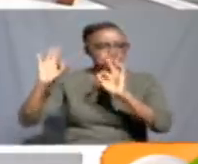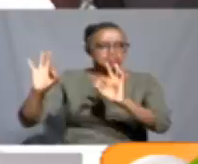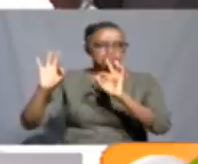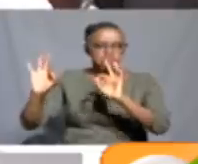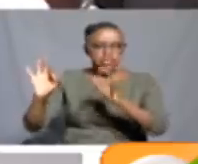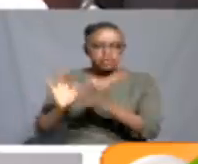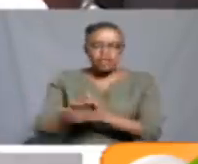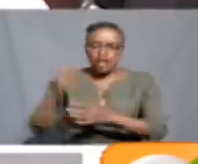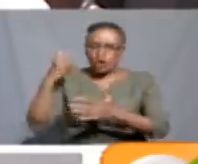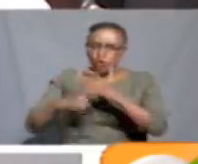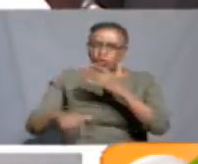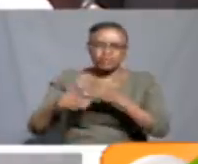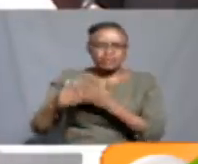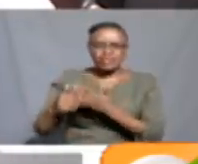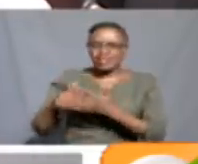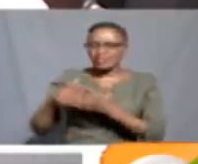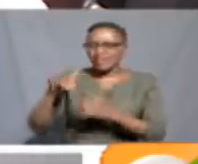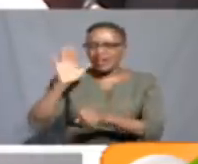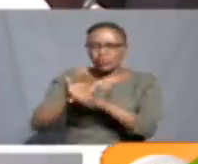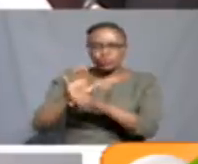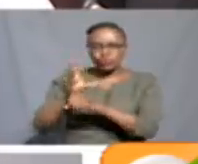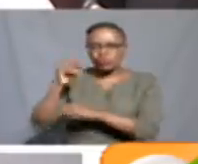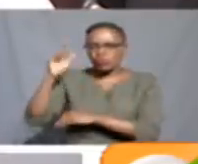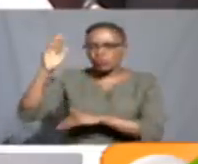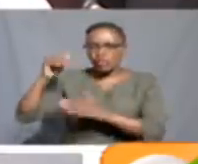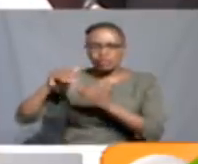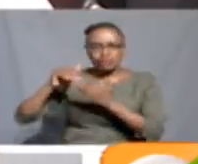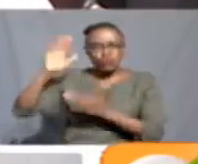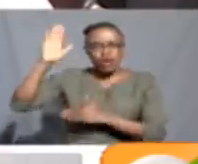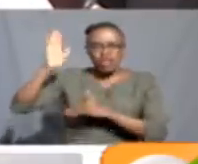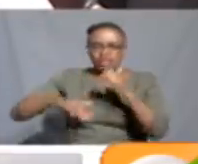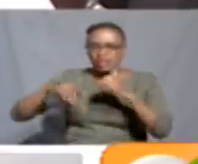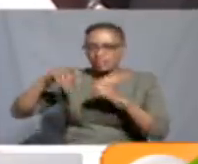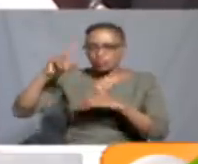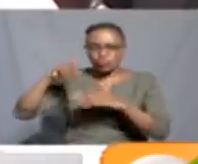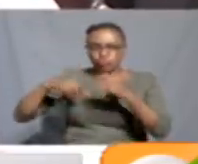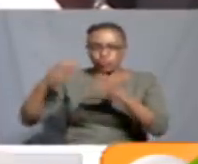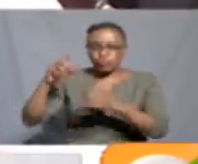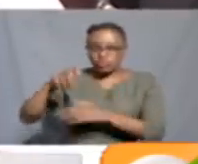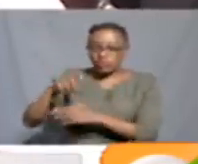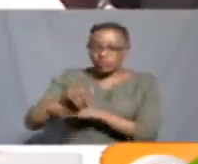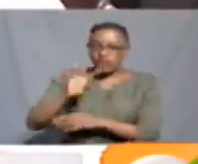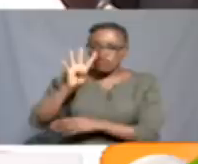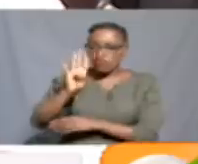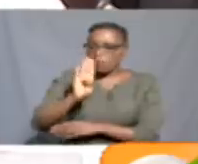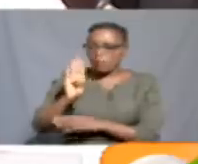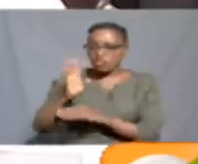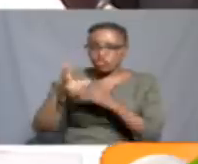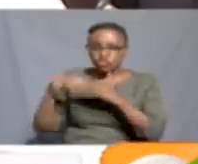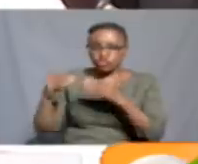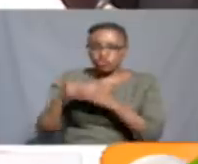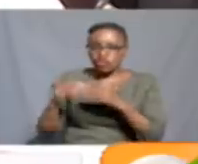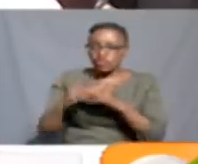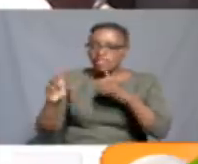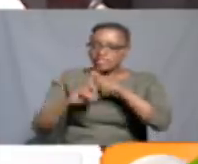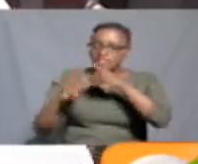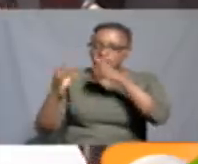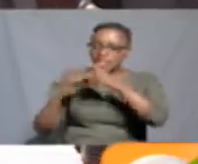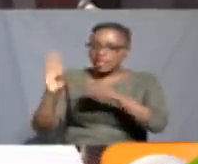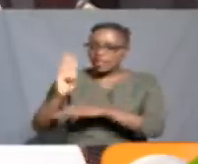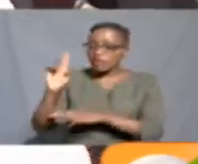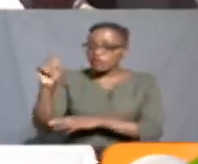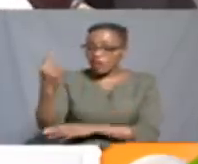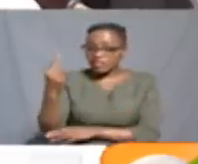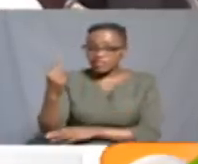Cost a lot more than it should have. Right? $4 billion or whatever it was, $368 billion. Yeah. Phase